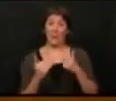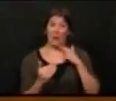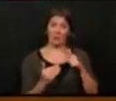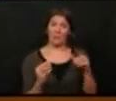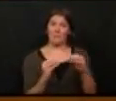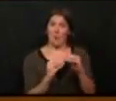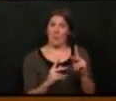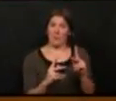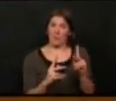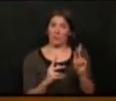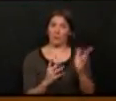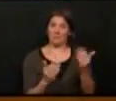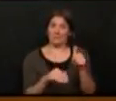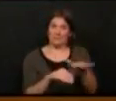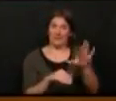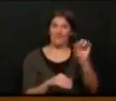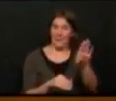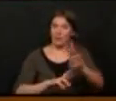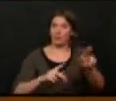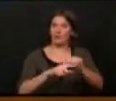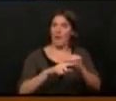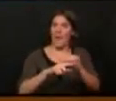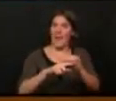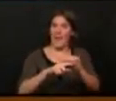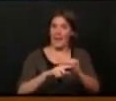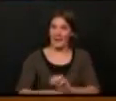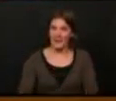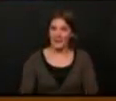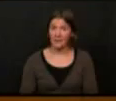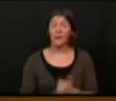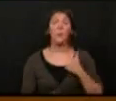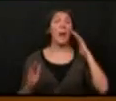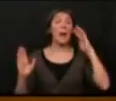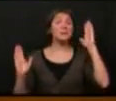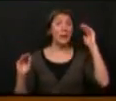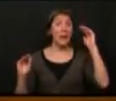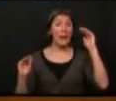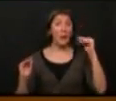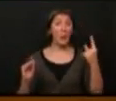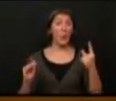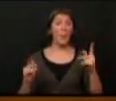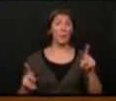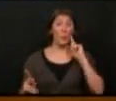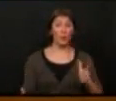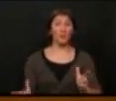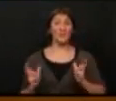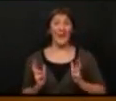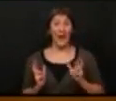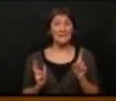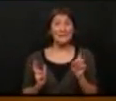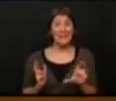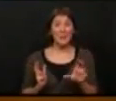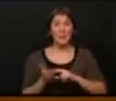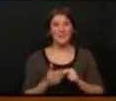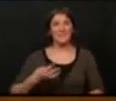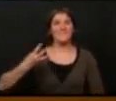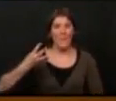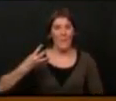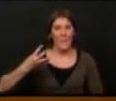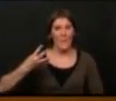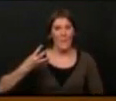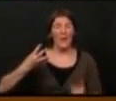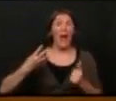the February Academy. And we're anticipating a retirement in December. But currently, right